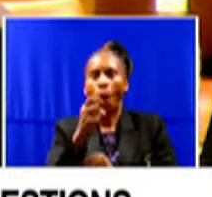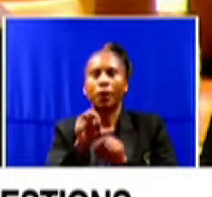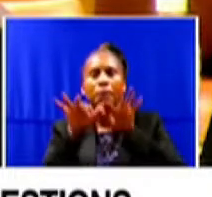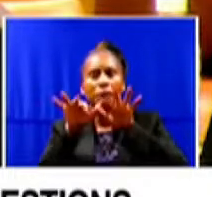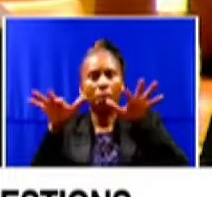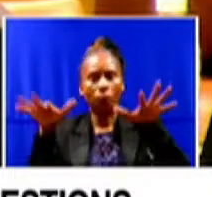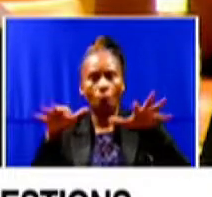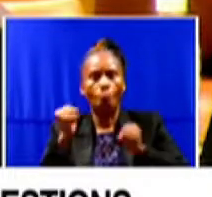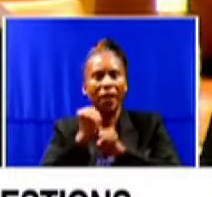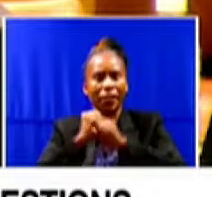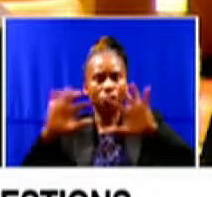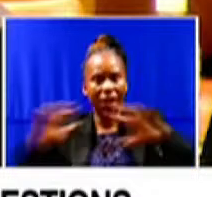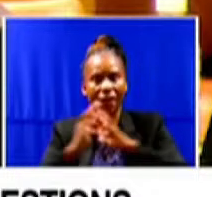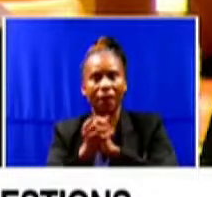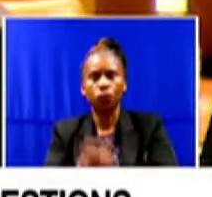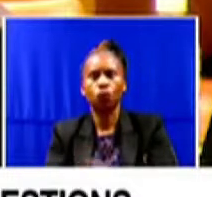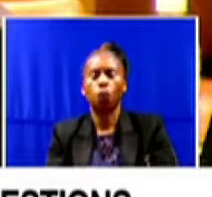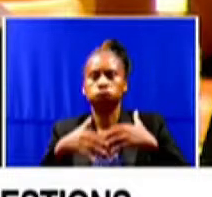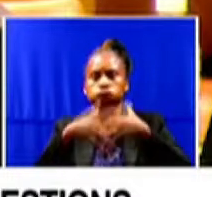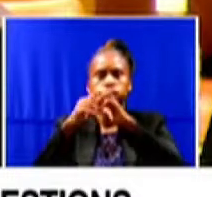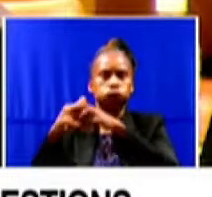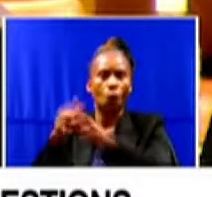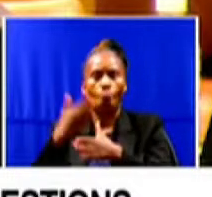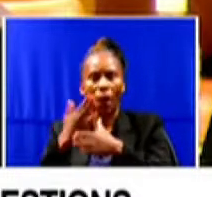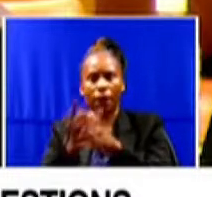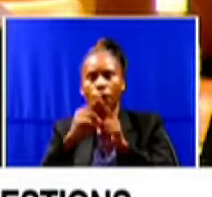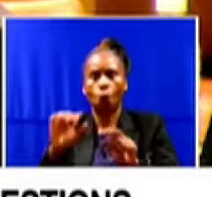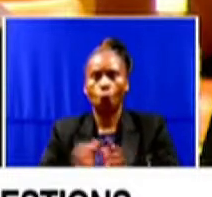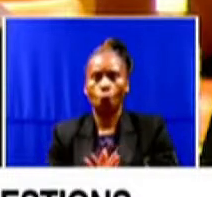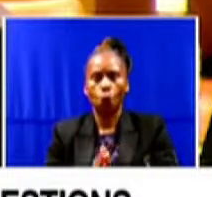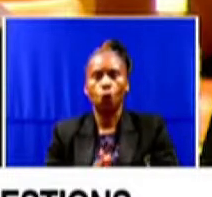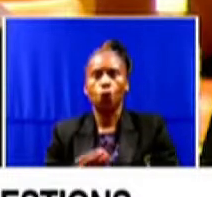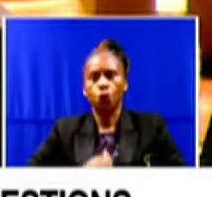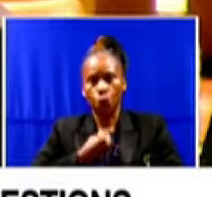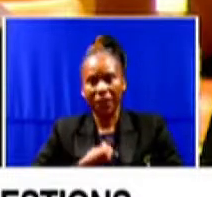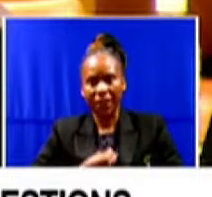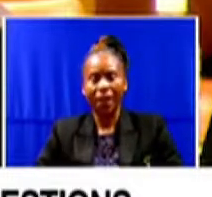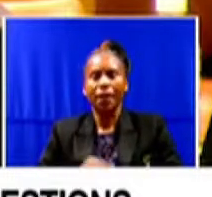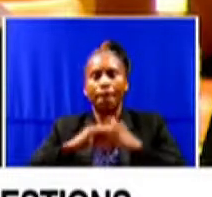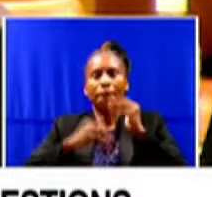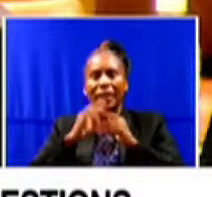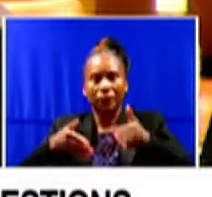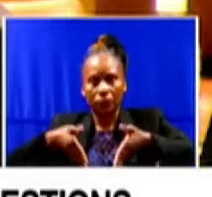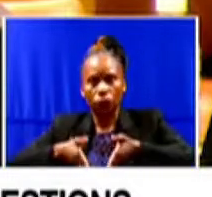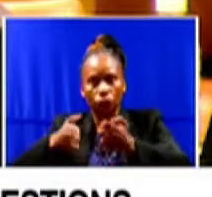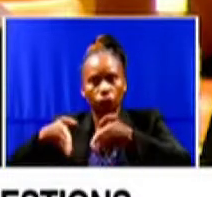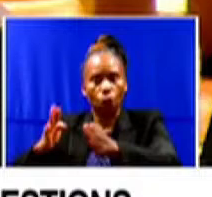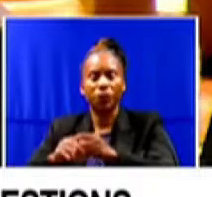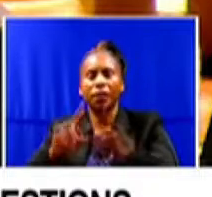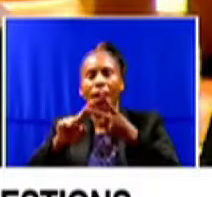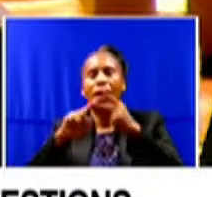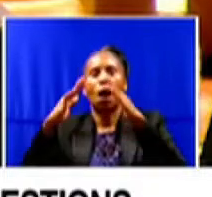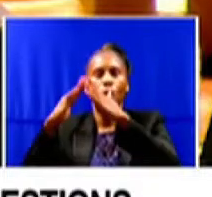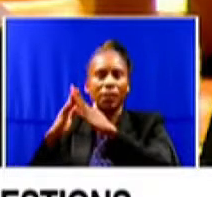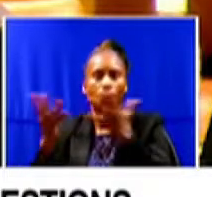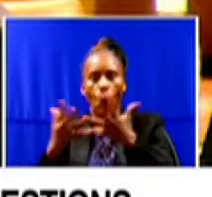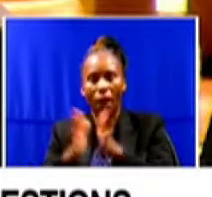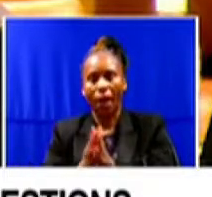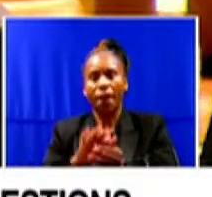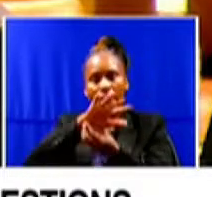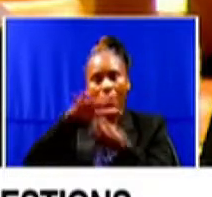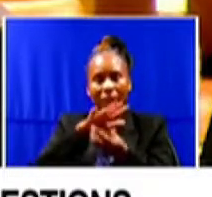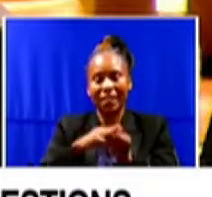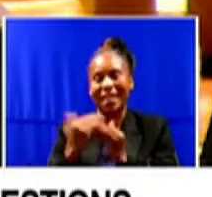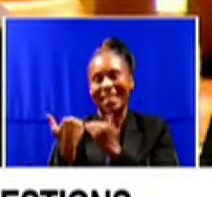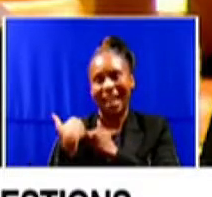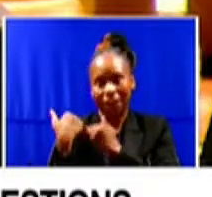jobs for our youth, to build factories and roads and houses where families would feel safe, be productive and